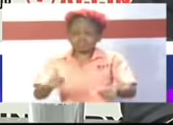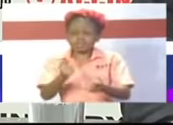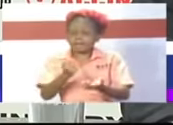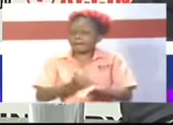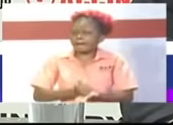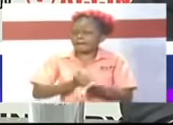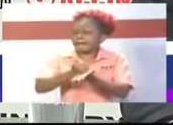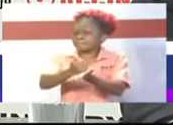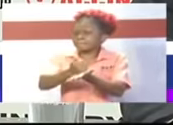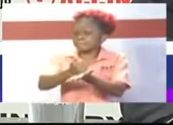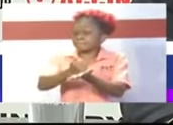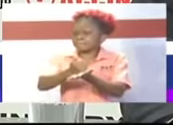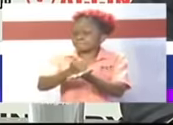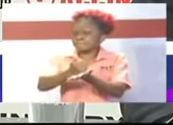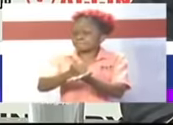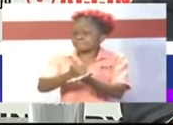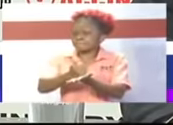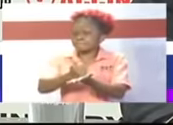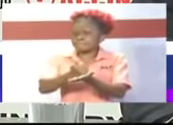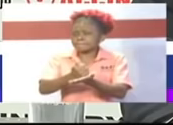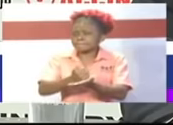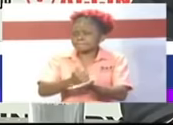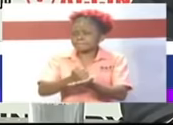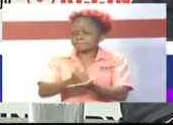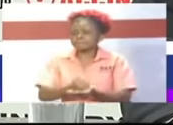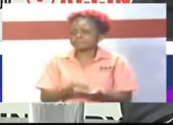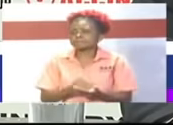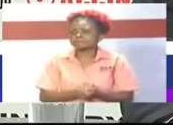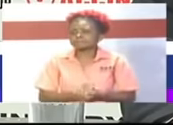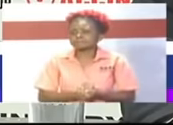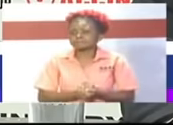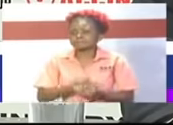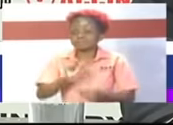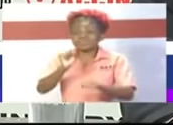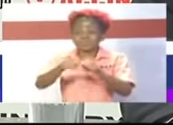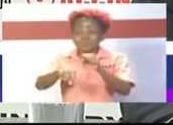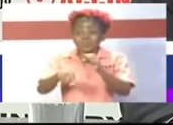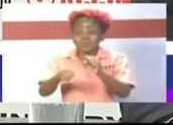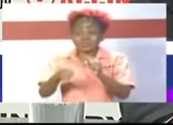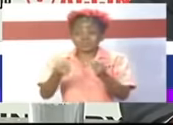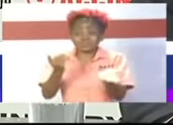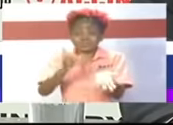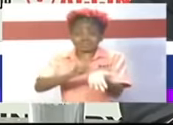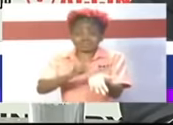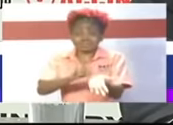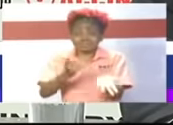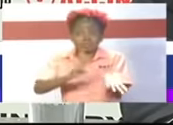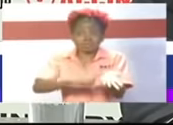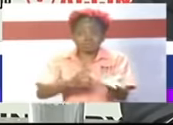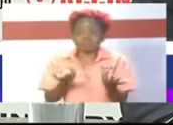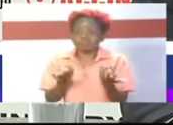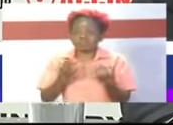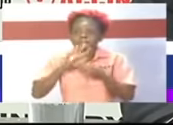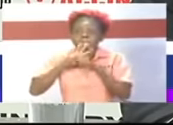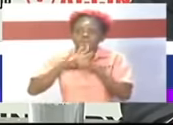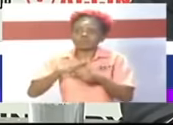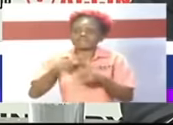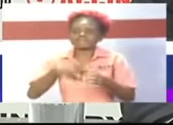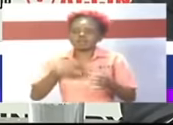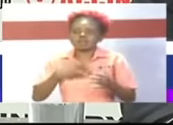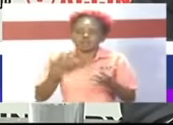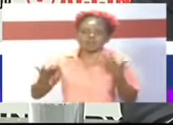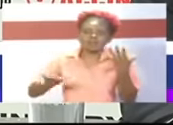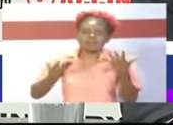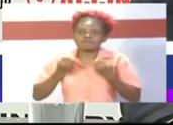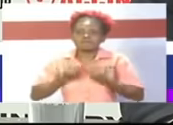on the institutions of the primary healthcare system and to allow them to continue to function. And while I do not have